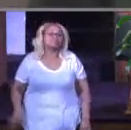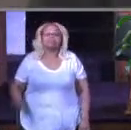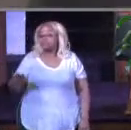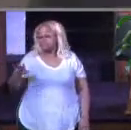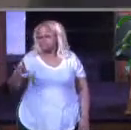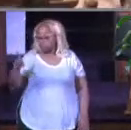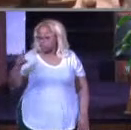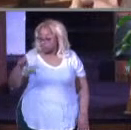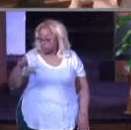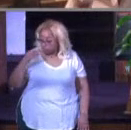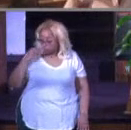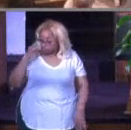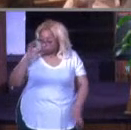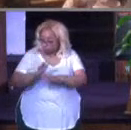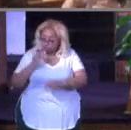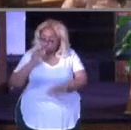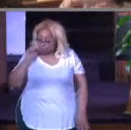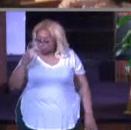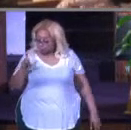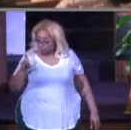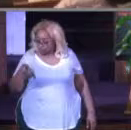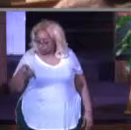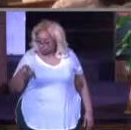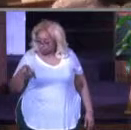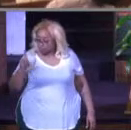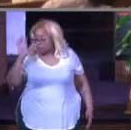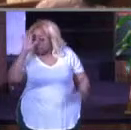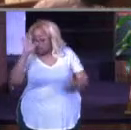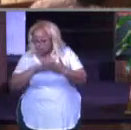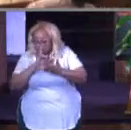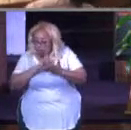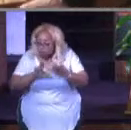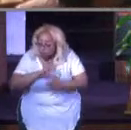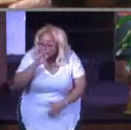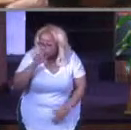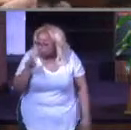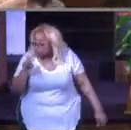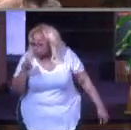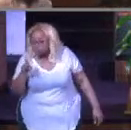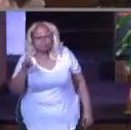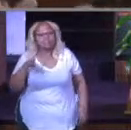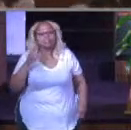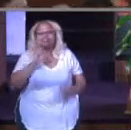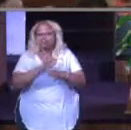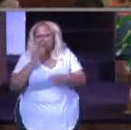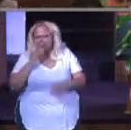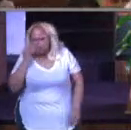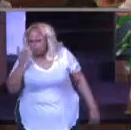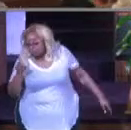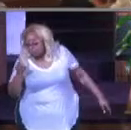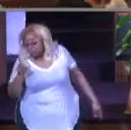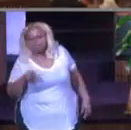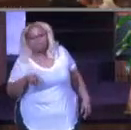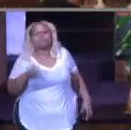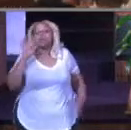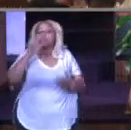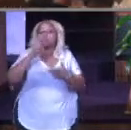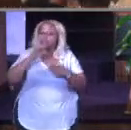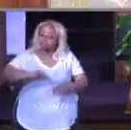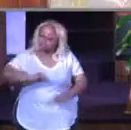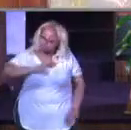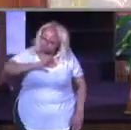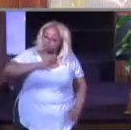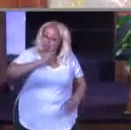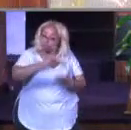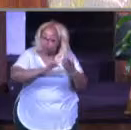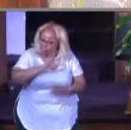Ask that neighbor, hey neighbor, do you need church home? A church where they believe in the Holy Ghost? Do you need a church home? Where they believe you getting